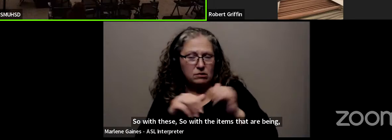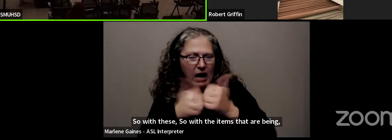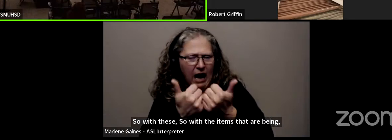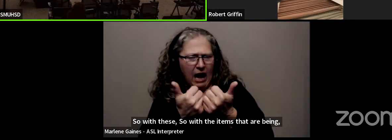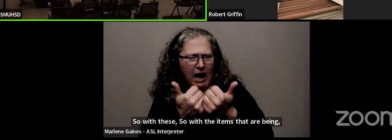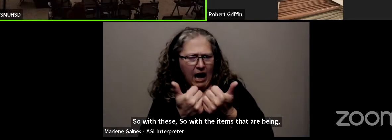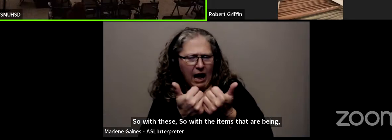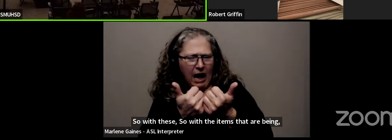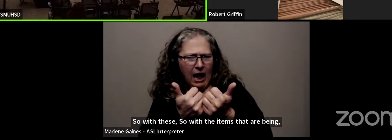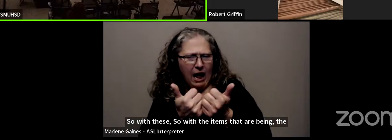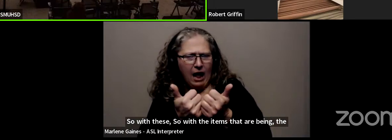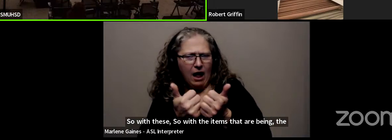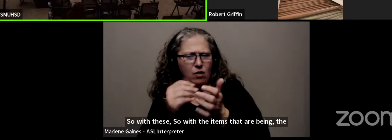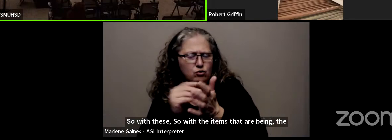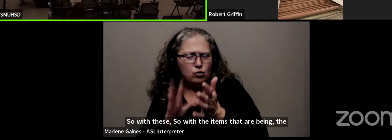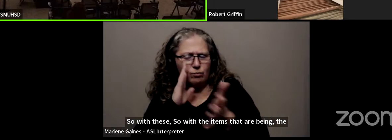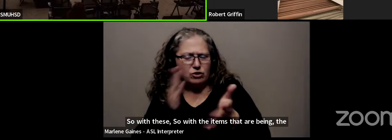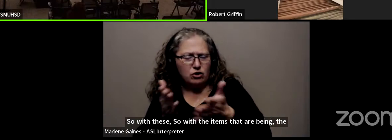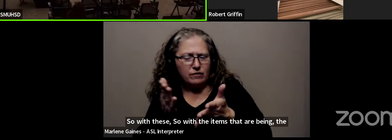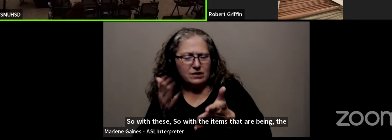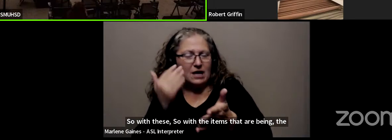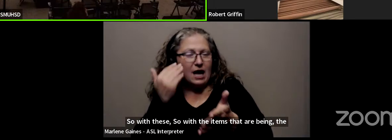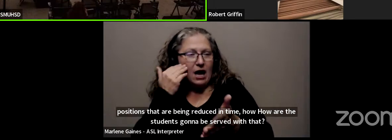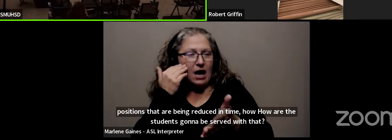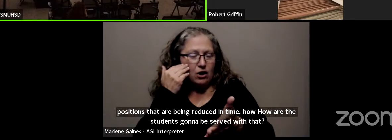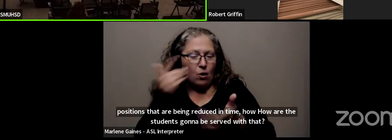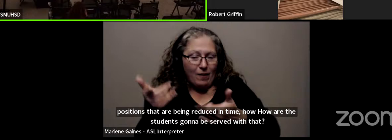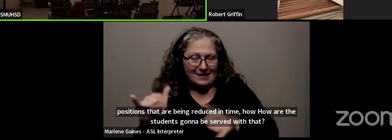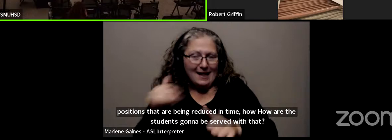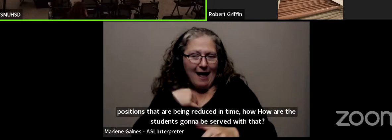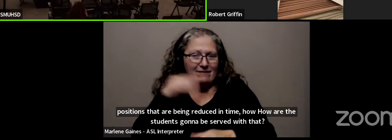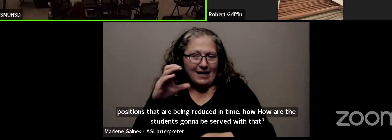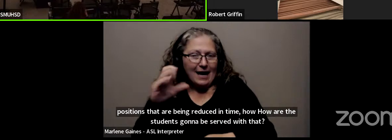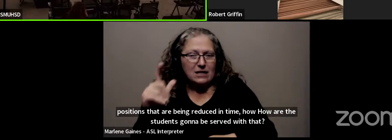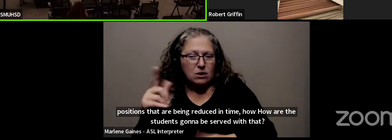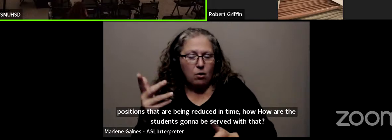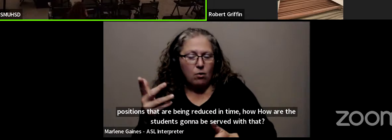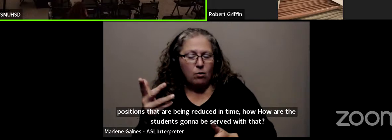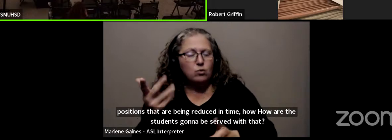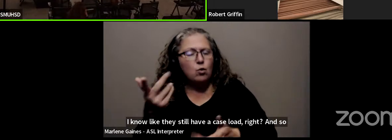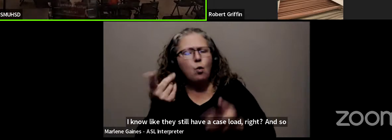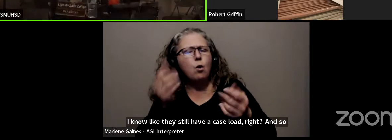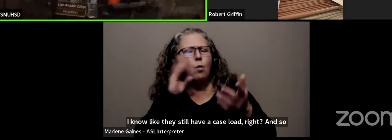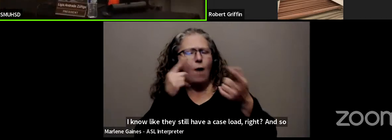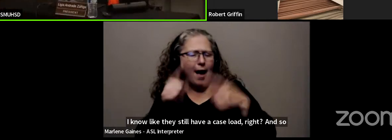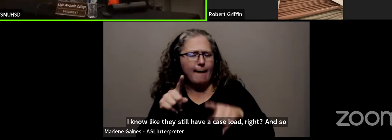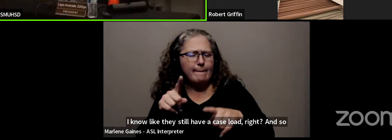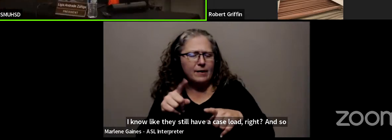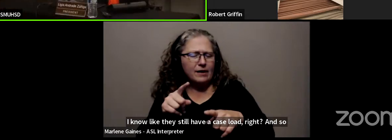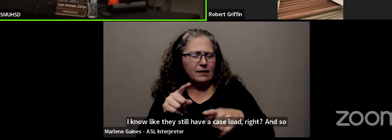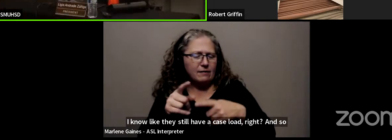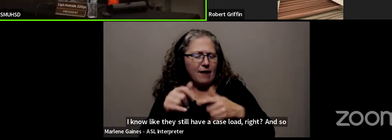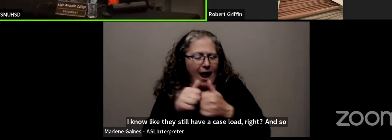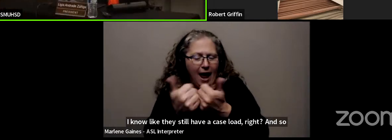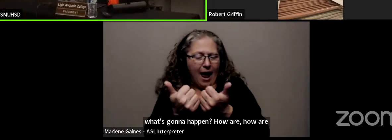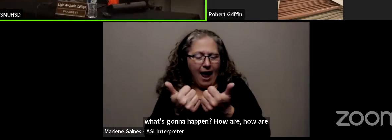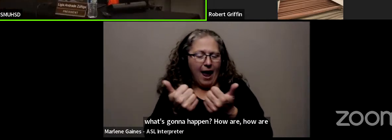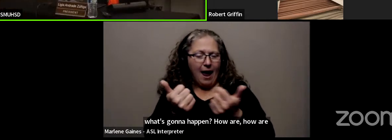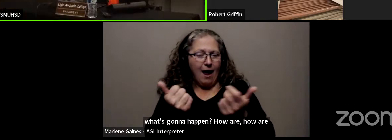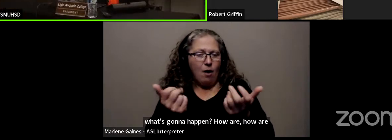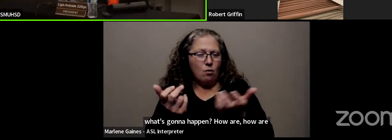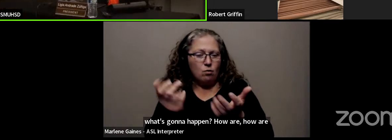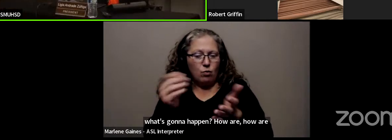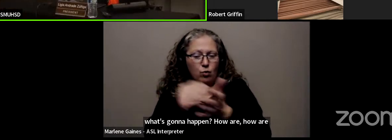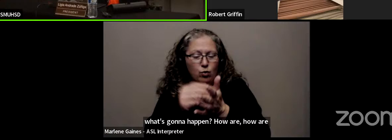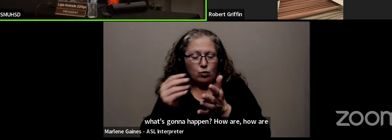to be served at that point? I know, like, they still have a caseload, right? And so what's going to happen? How are those students going to